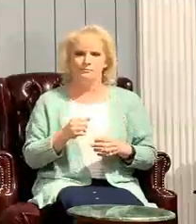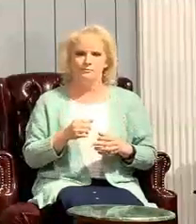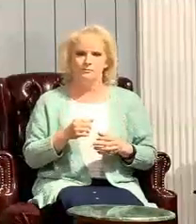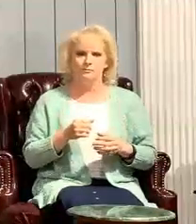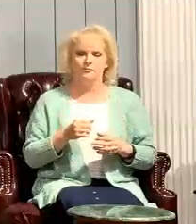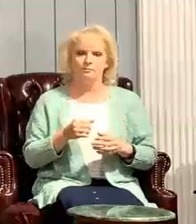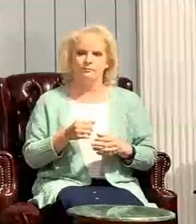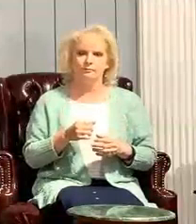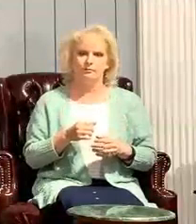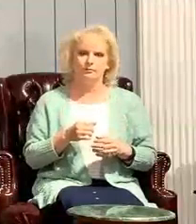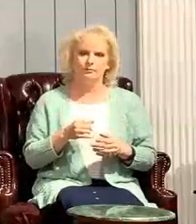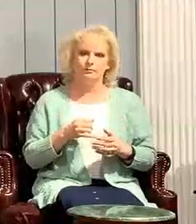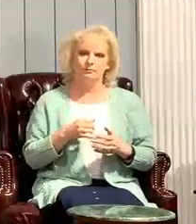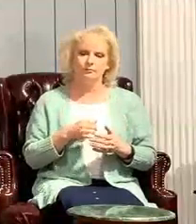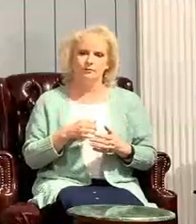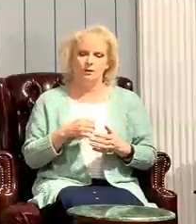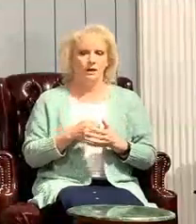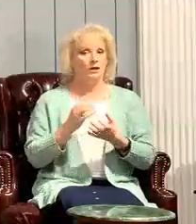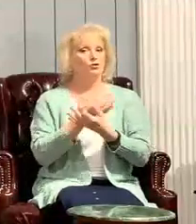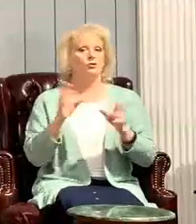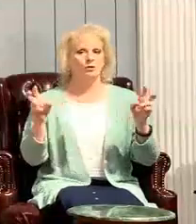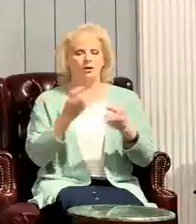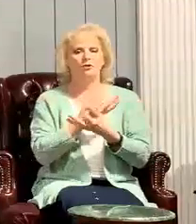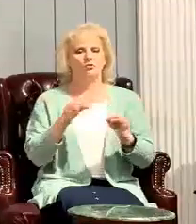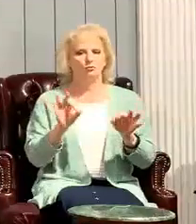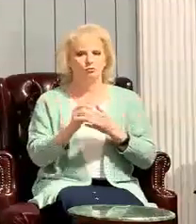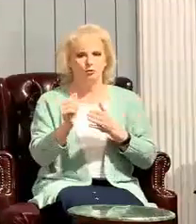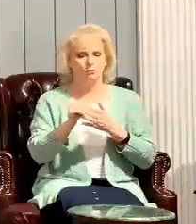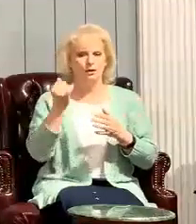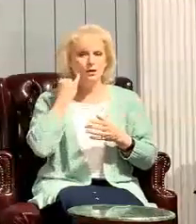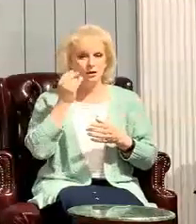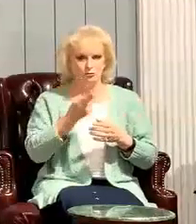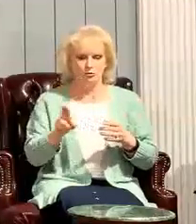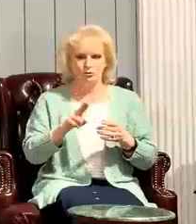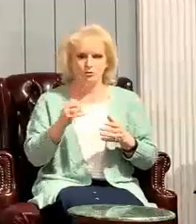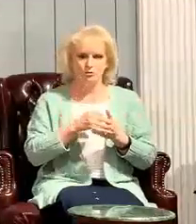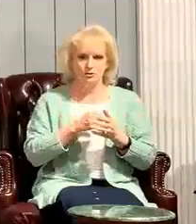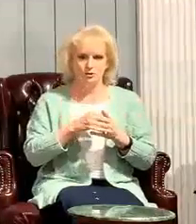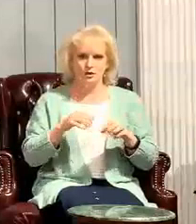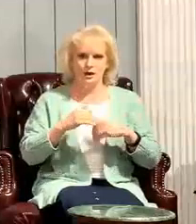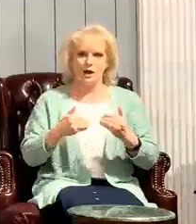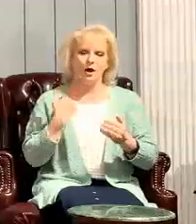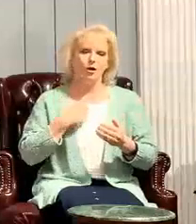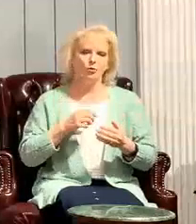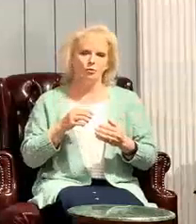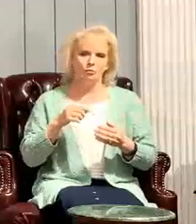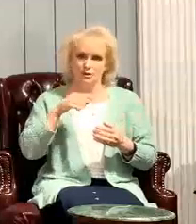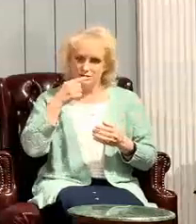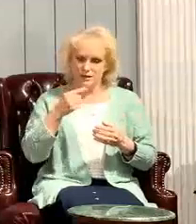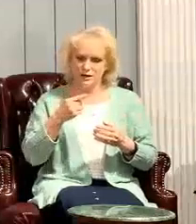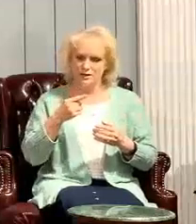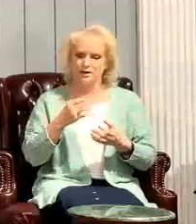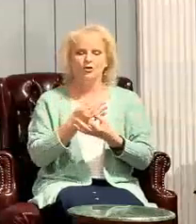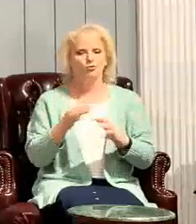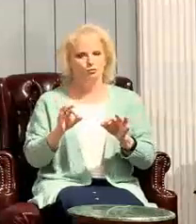money, and if you just use it the way we tell you to use it, you won't even have to pay it back. It's free money. And David Gibbs Jr. said, don't take